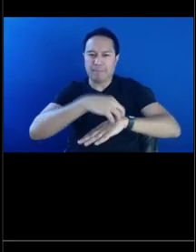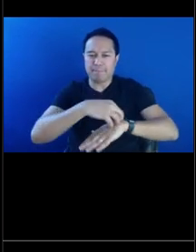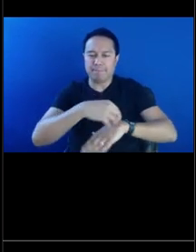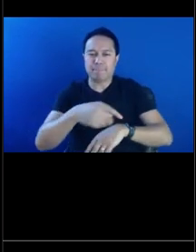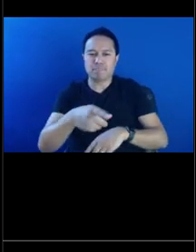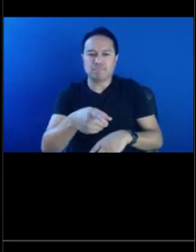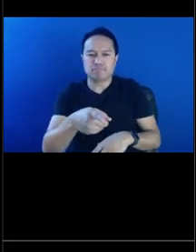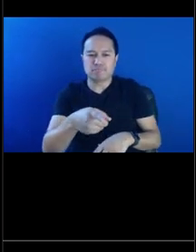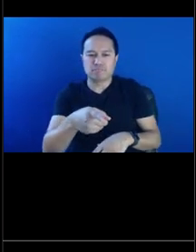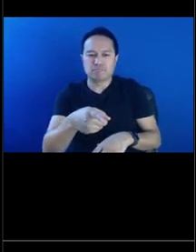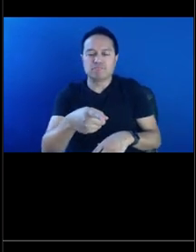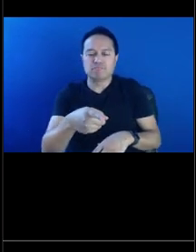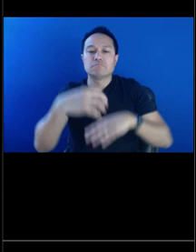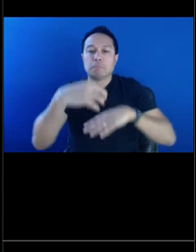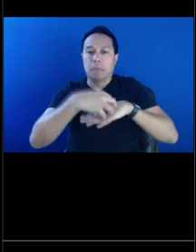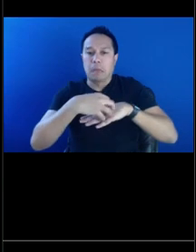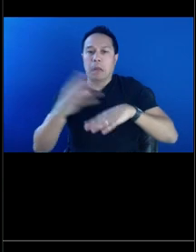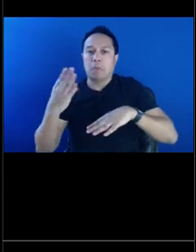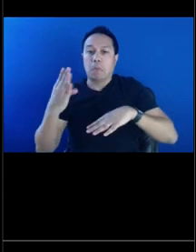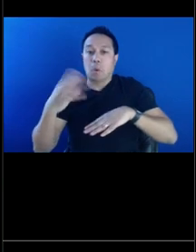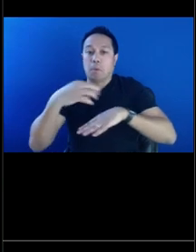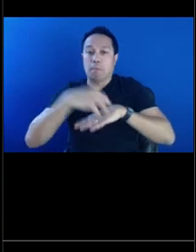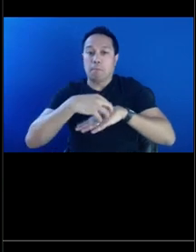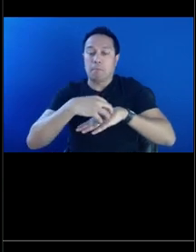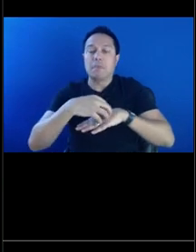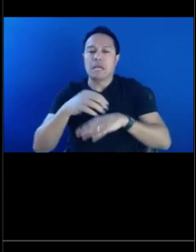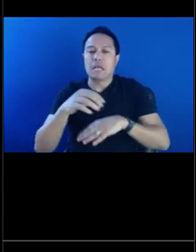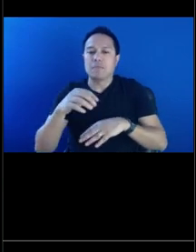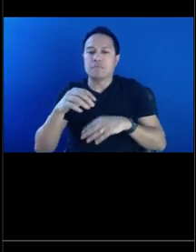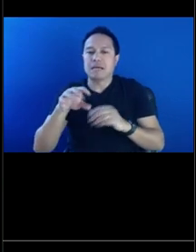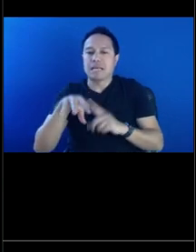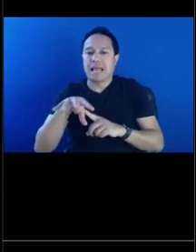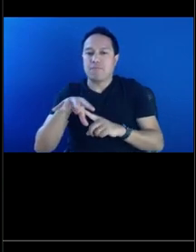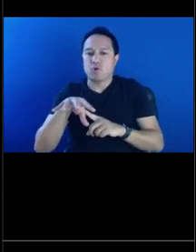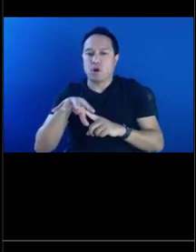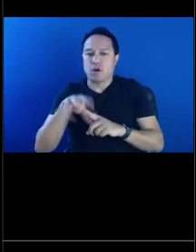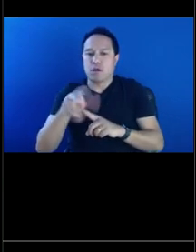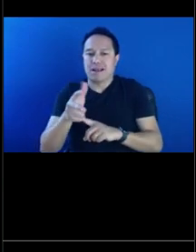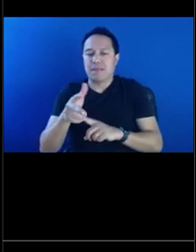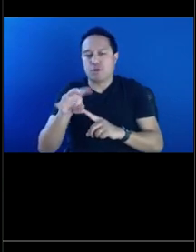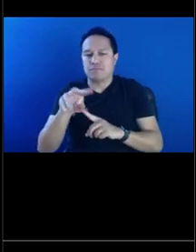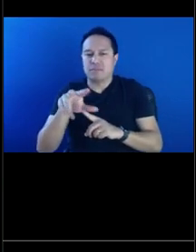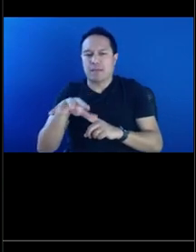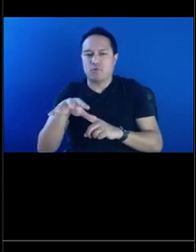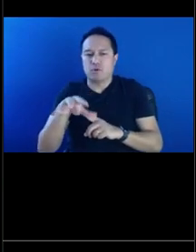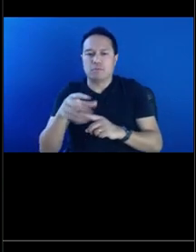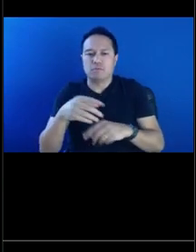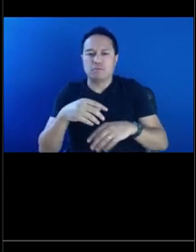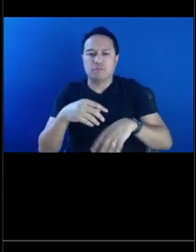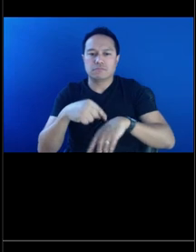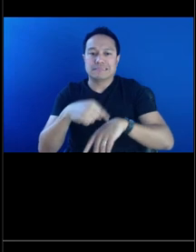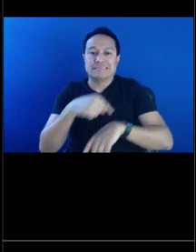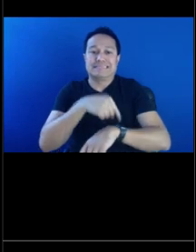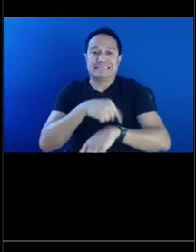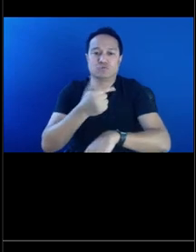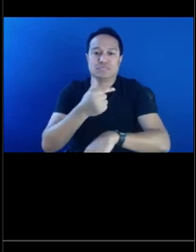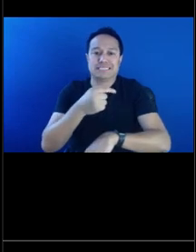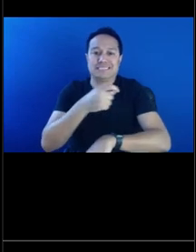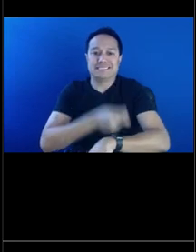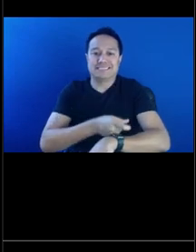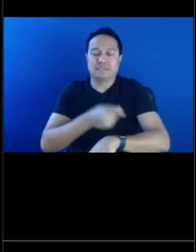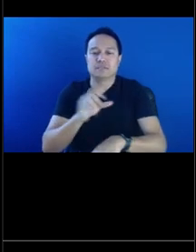the camera. And so that's got the camera plus the little Fitbit part is inside of there. And we also have a satellite telemetry tag. So that's